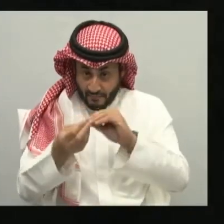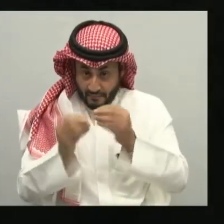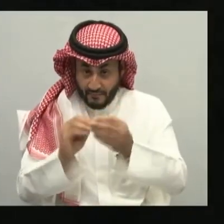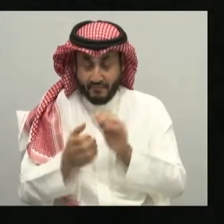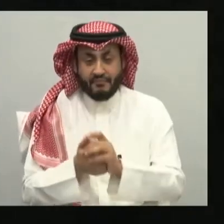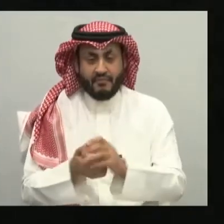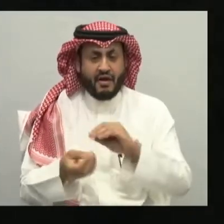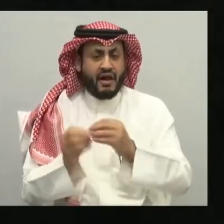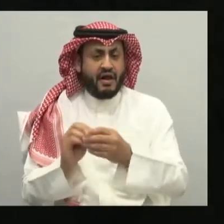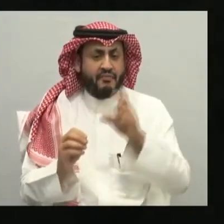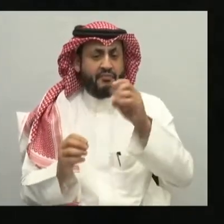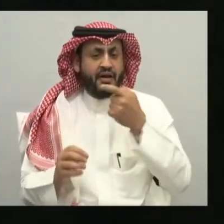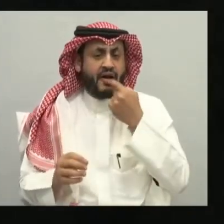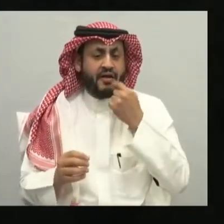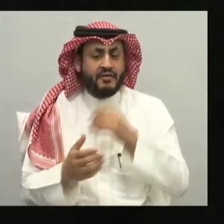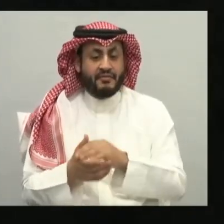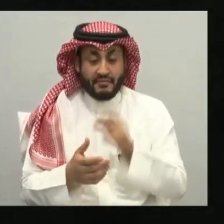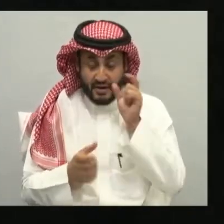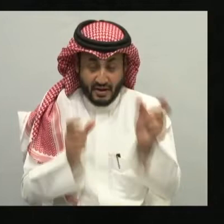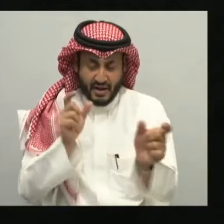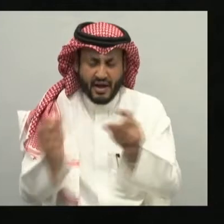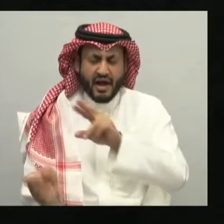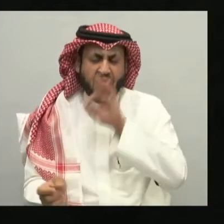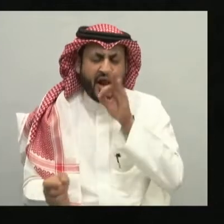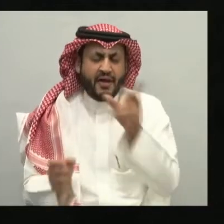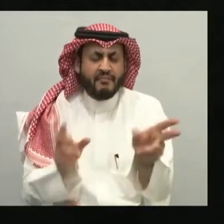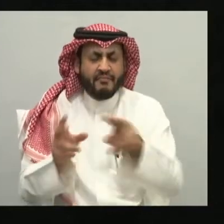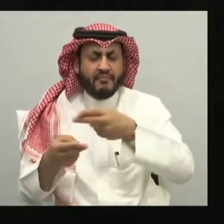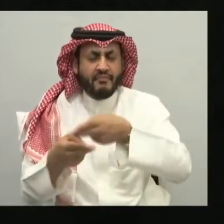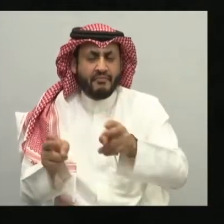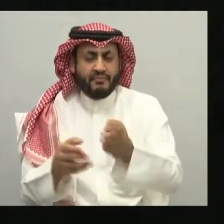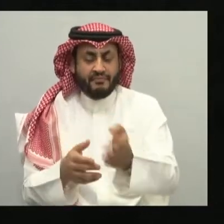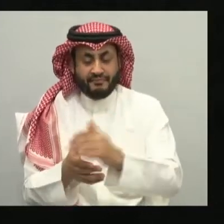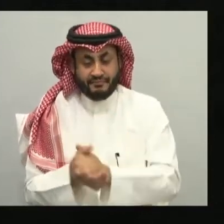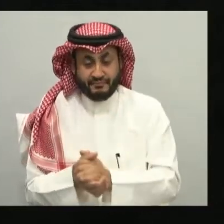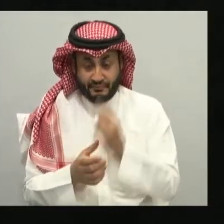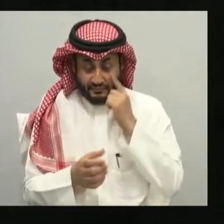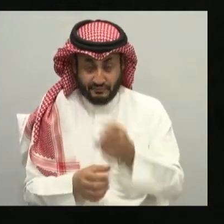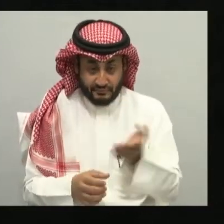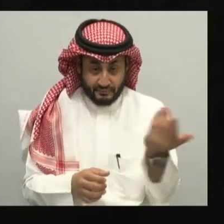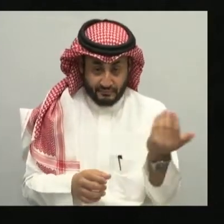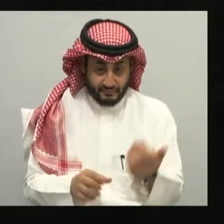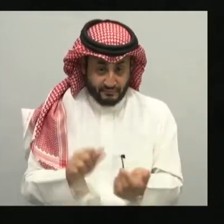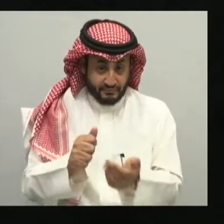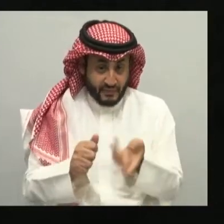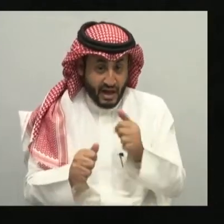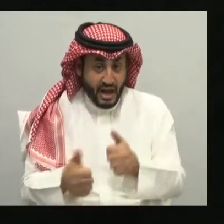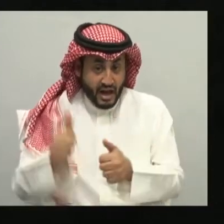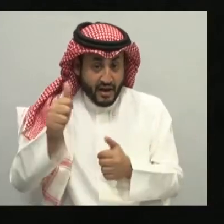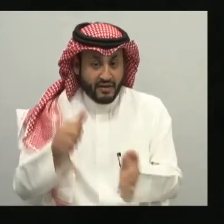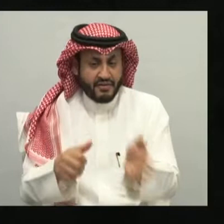A in cat sounds different than the A in ate. Why do you think that